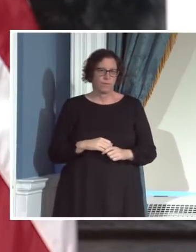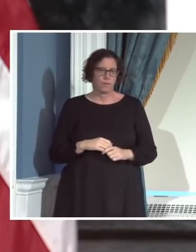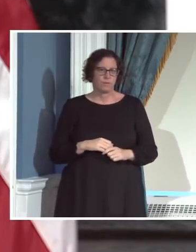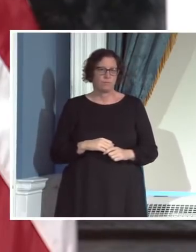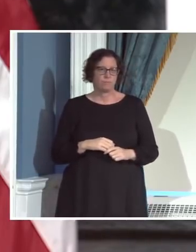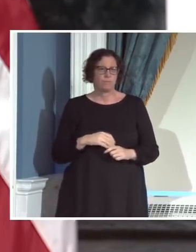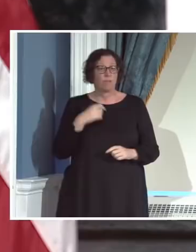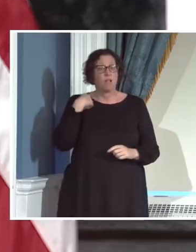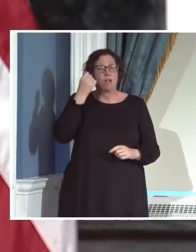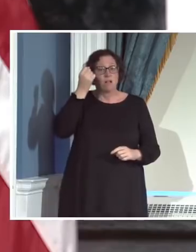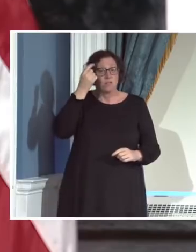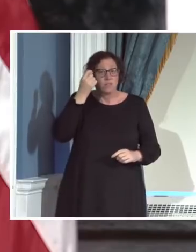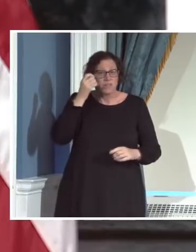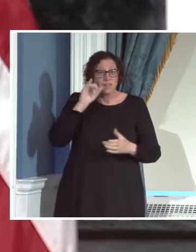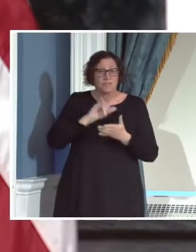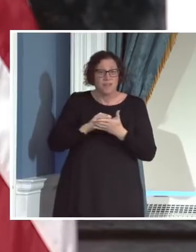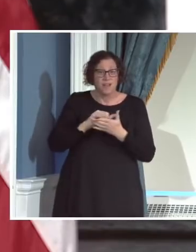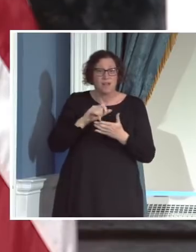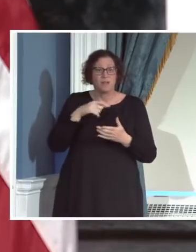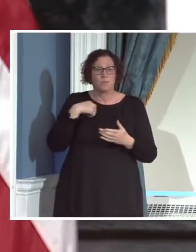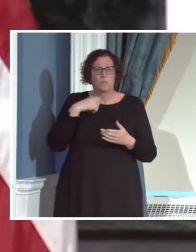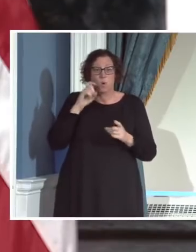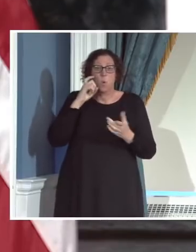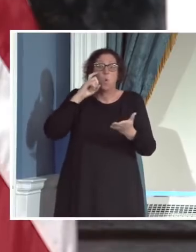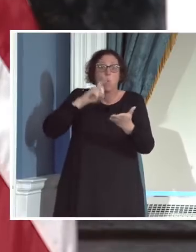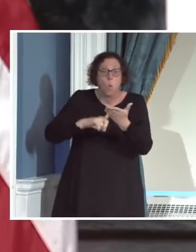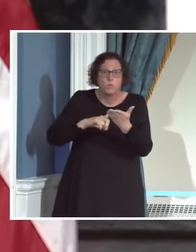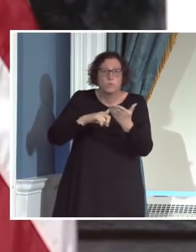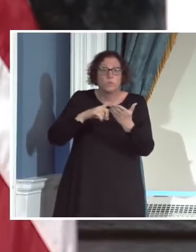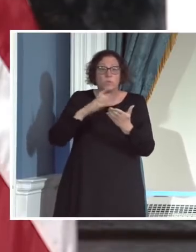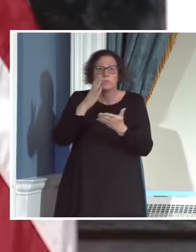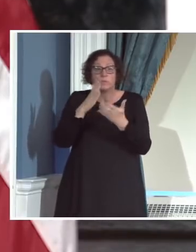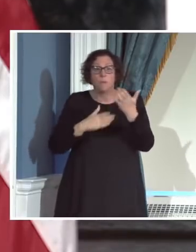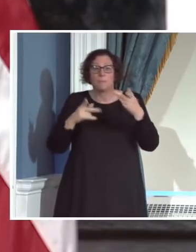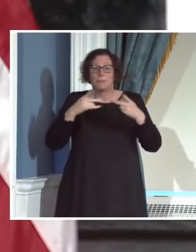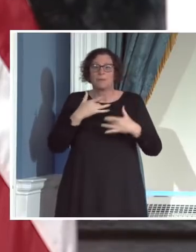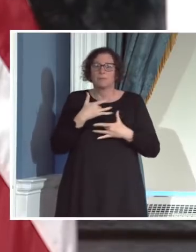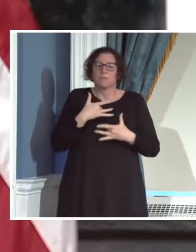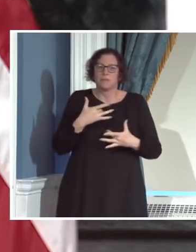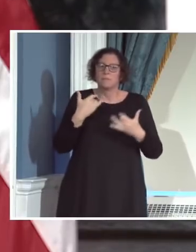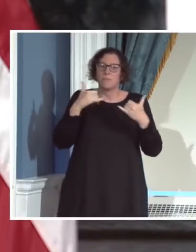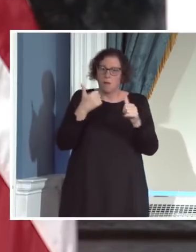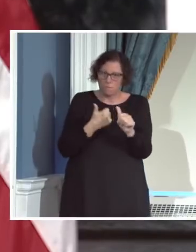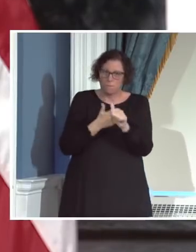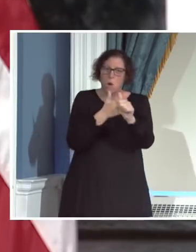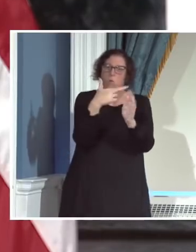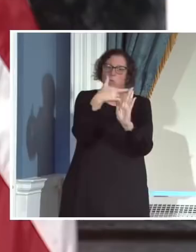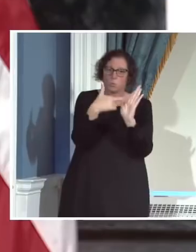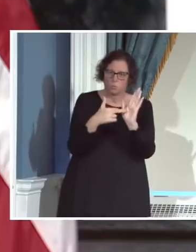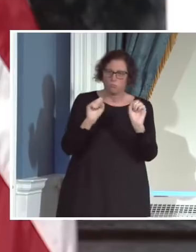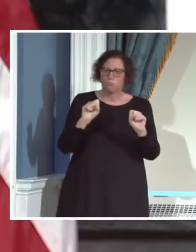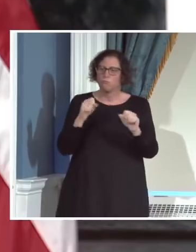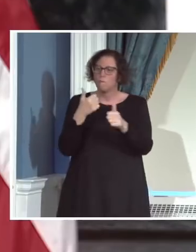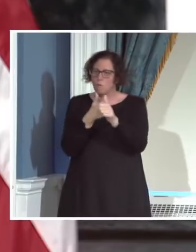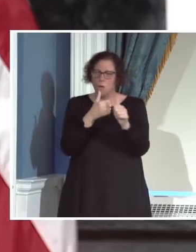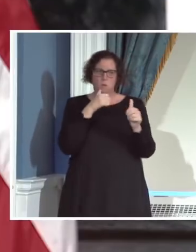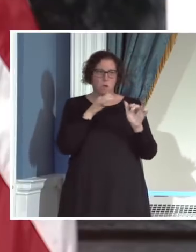of noncompliance. Commissioner Shea and I talked about it not only daily, multiple times a day. We didn't see a lot of